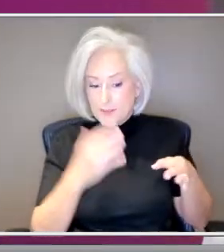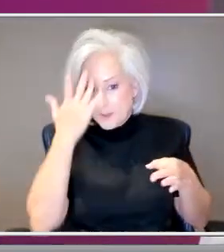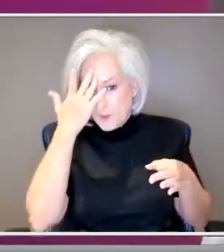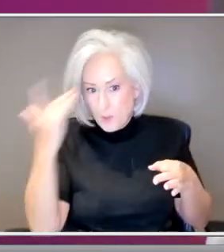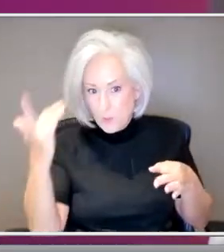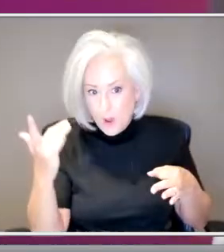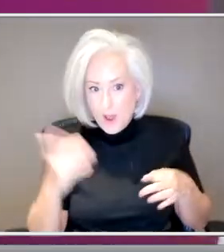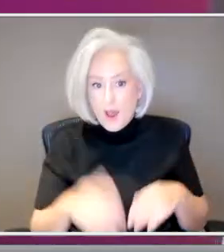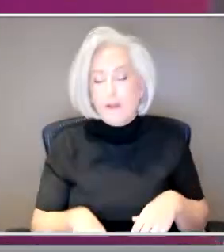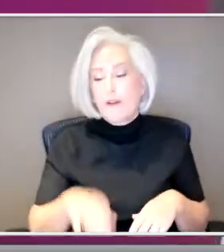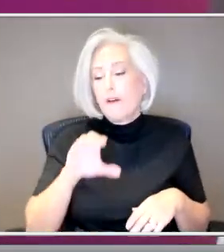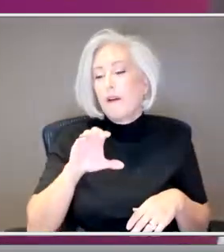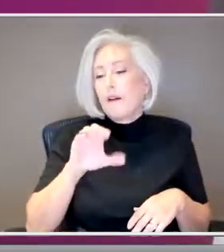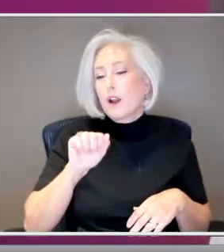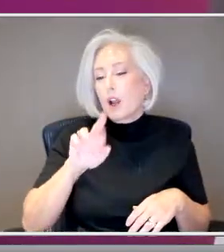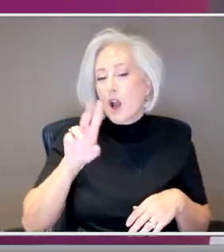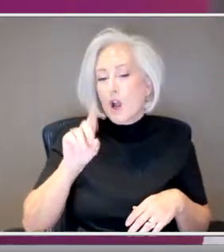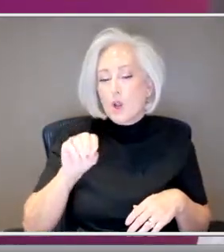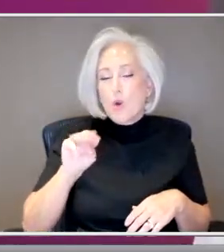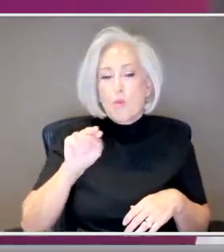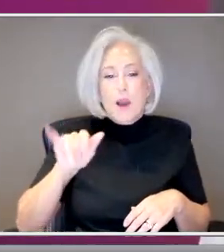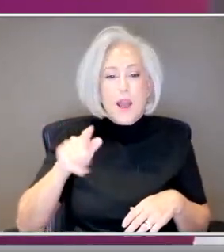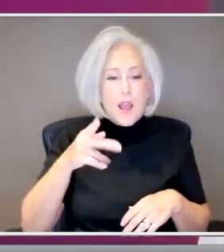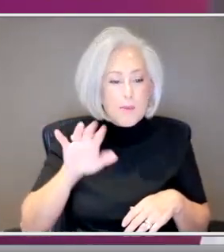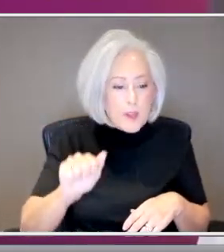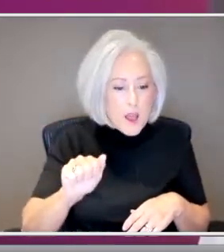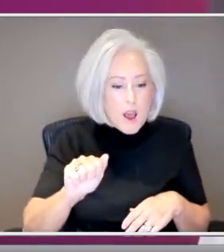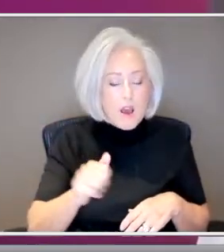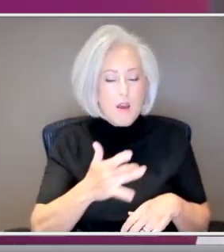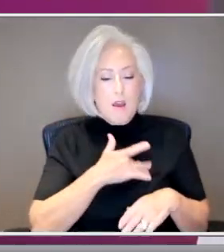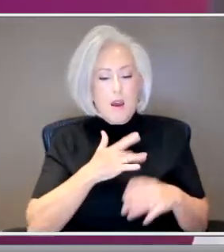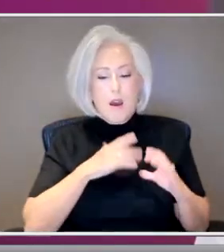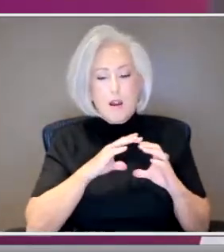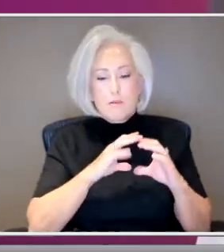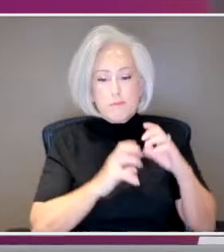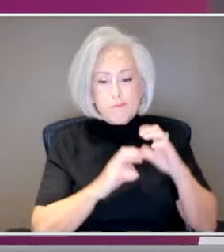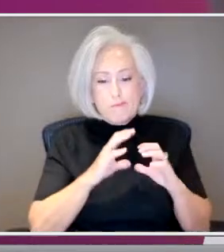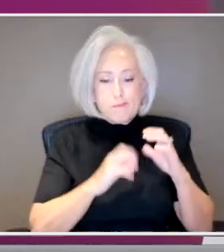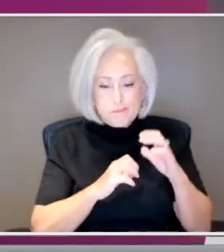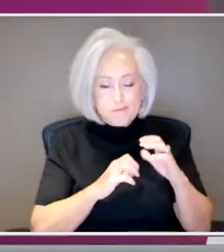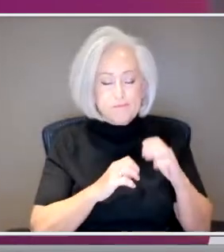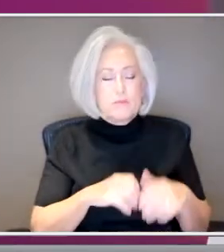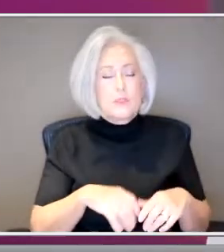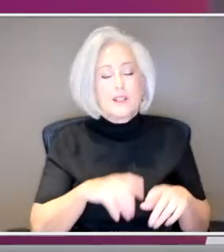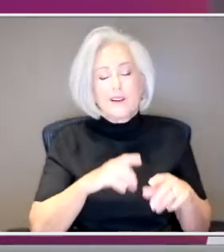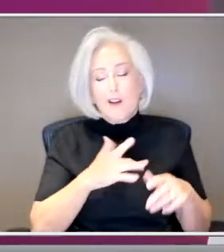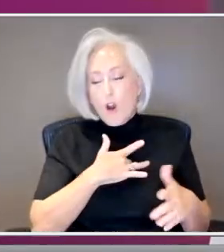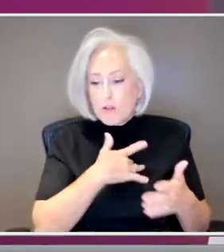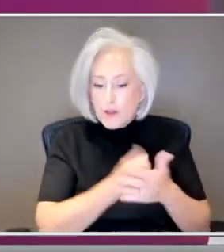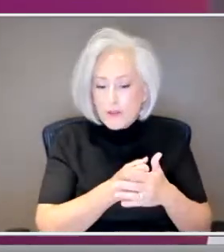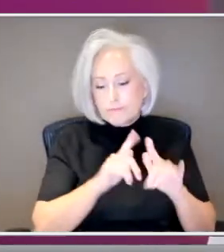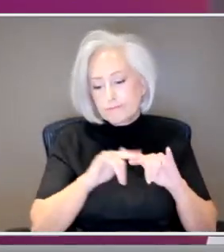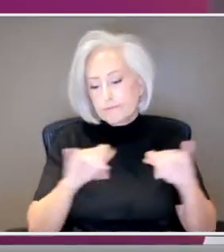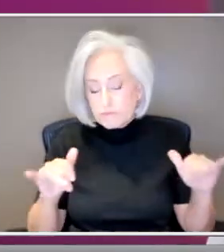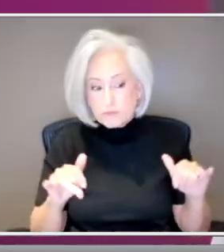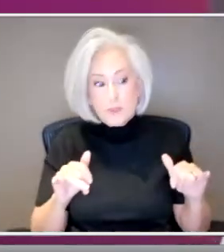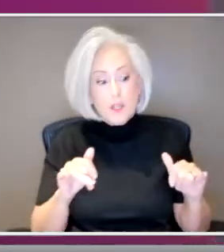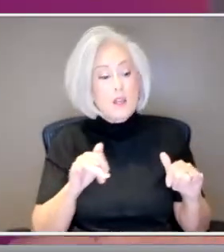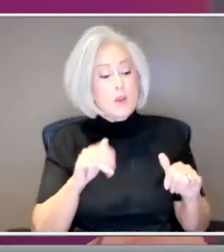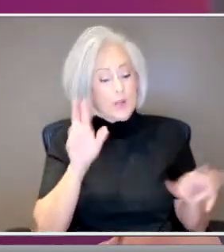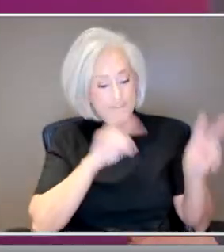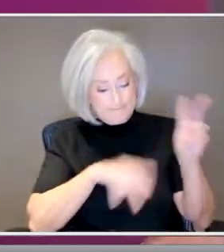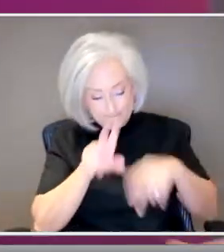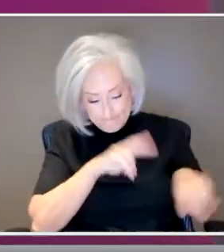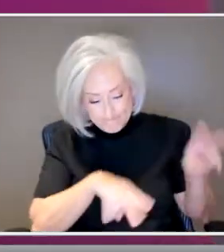arrhythmia, congenital heart defect. So we start with a cardiac focus, and then if we find that genetic marker, then we say,